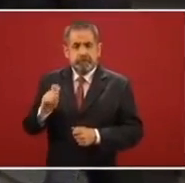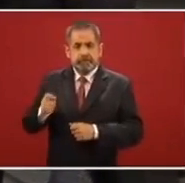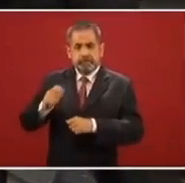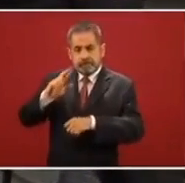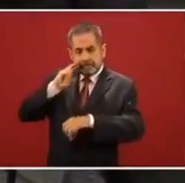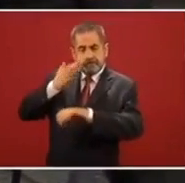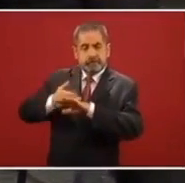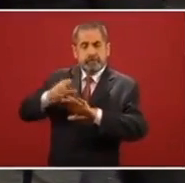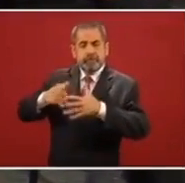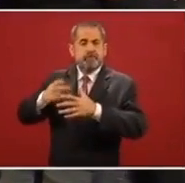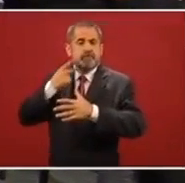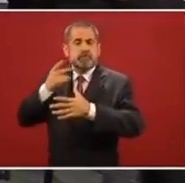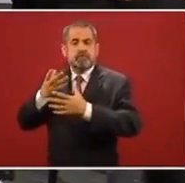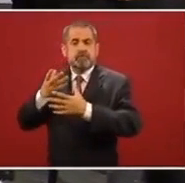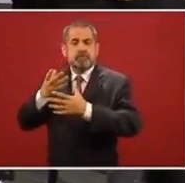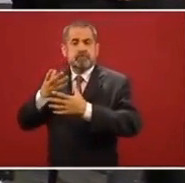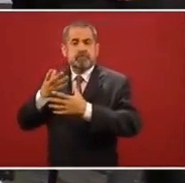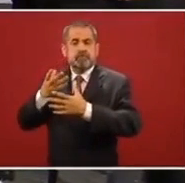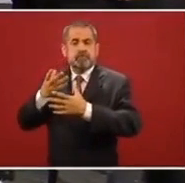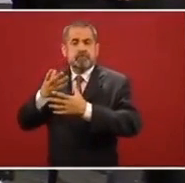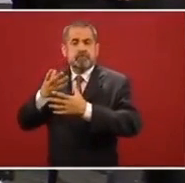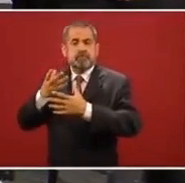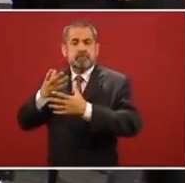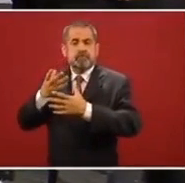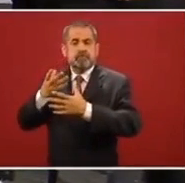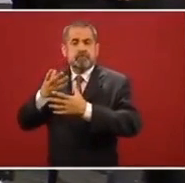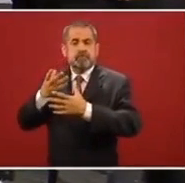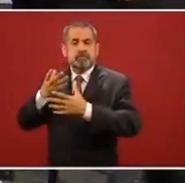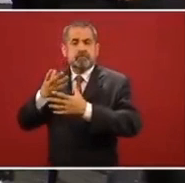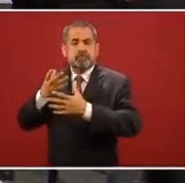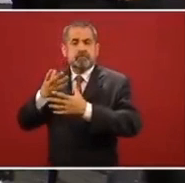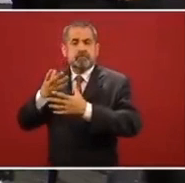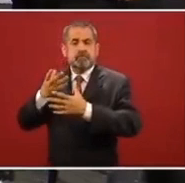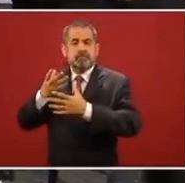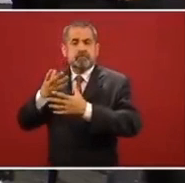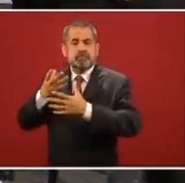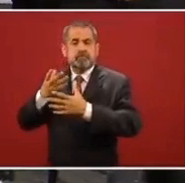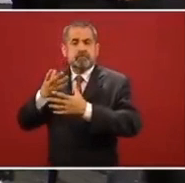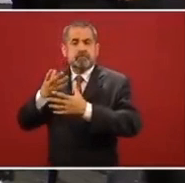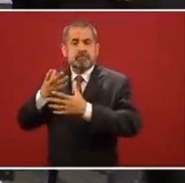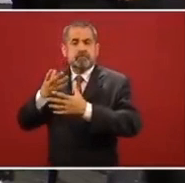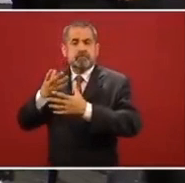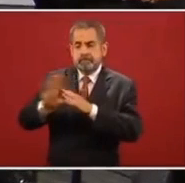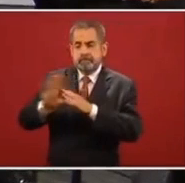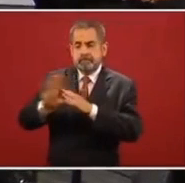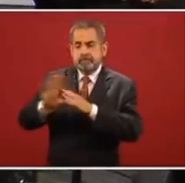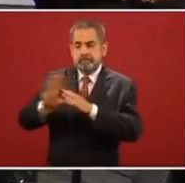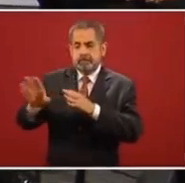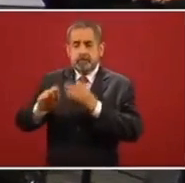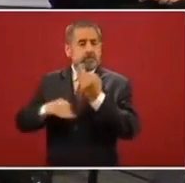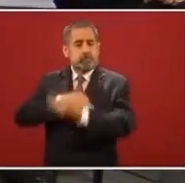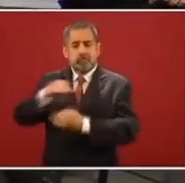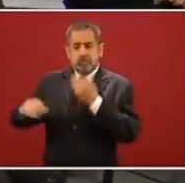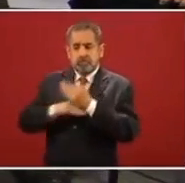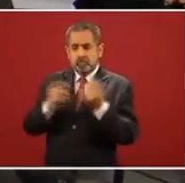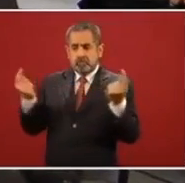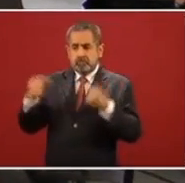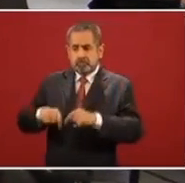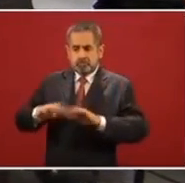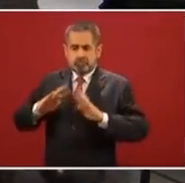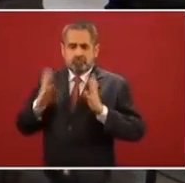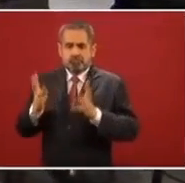responsable de la política migratoria. The one responsible for the migration of public. Todos. All of them.